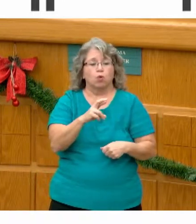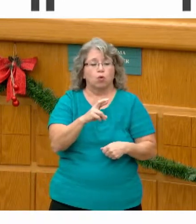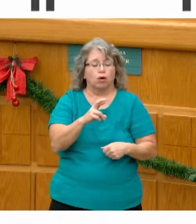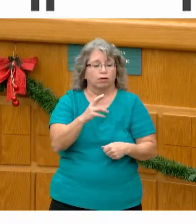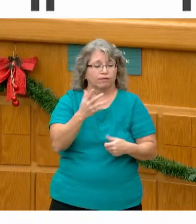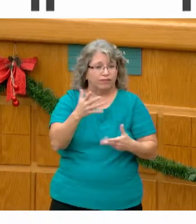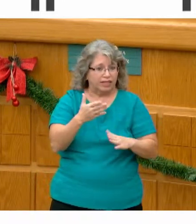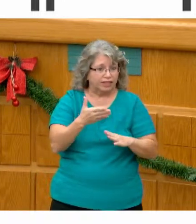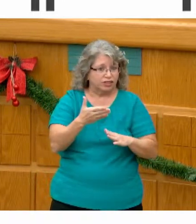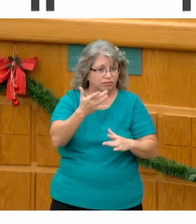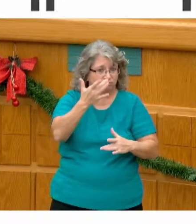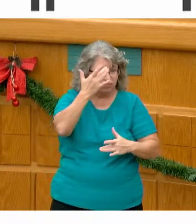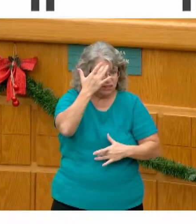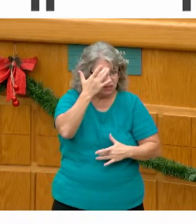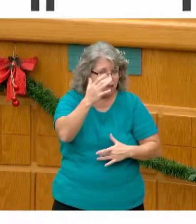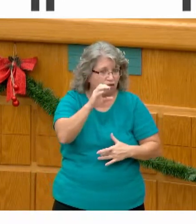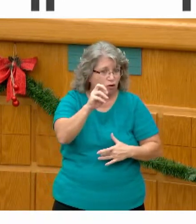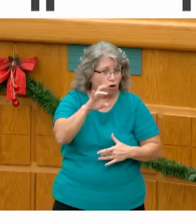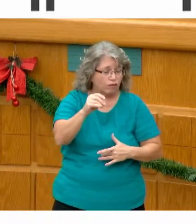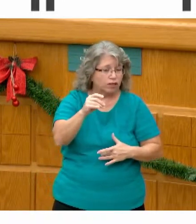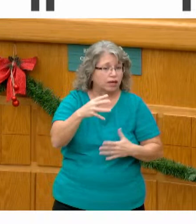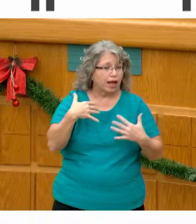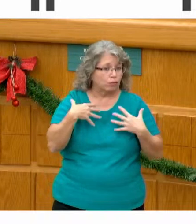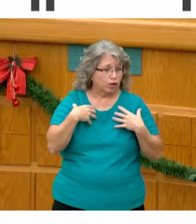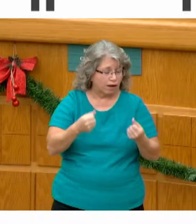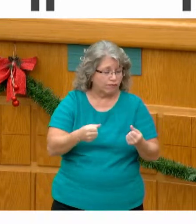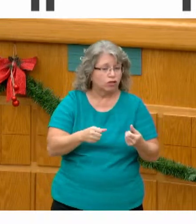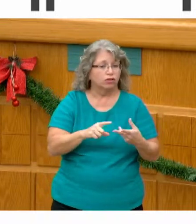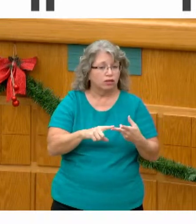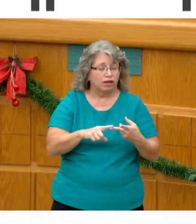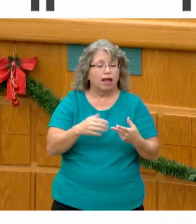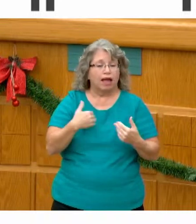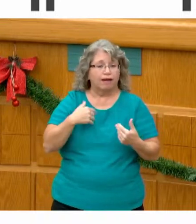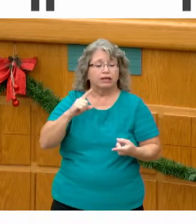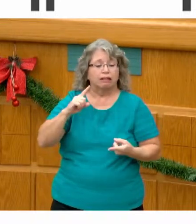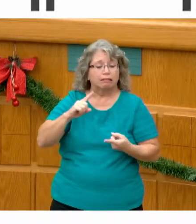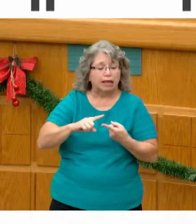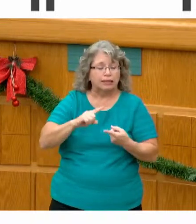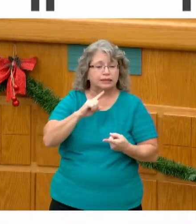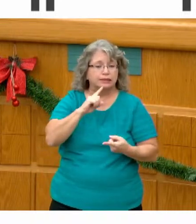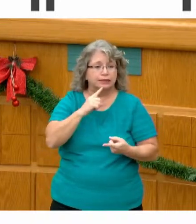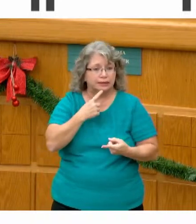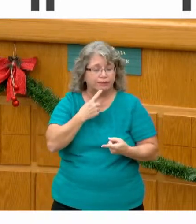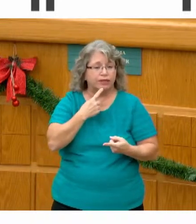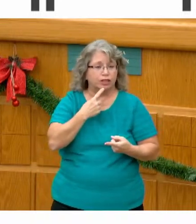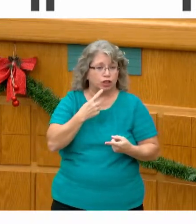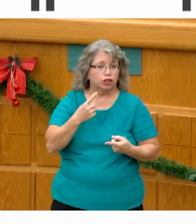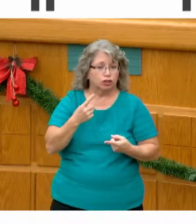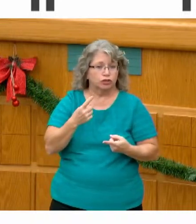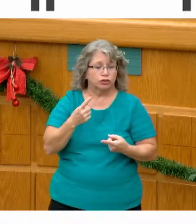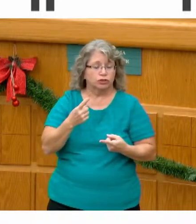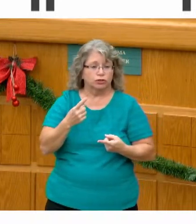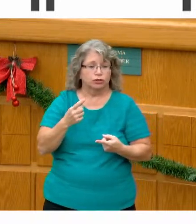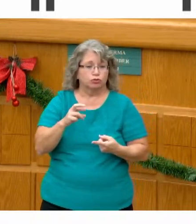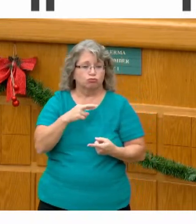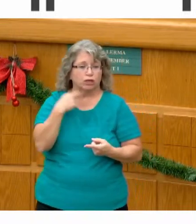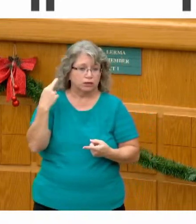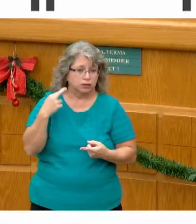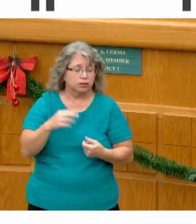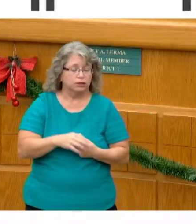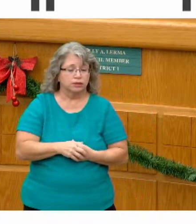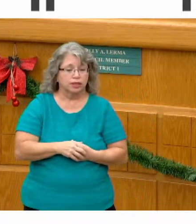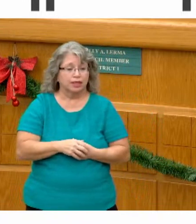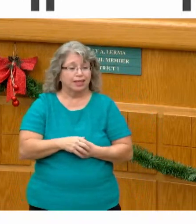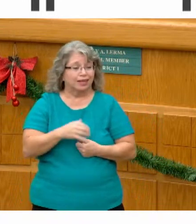that. So that is also a positive development. And if there's no other reason to get vaccinated right now, it would